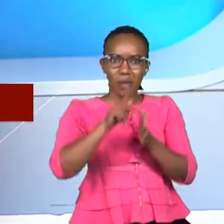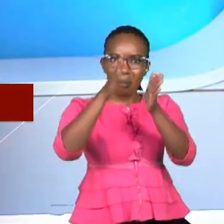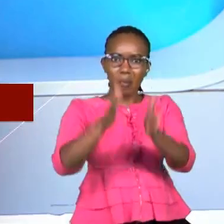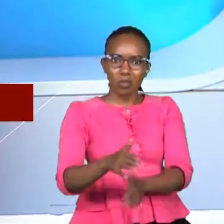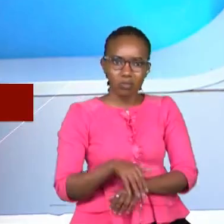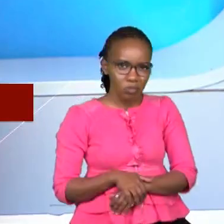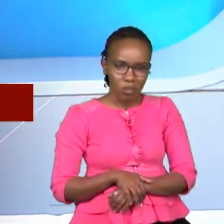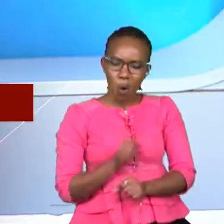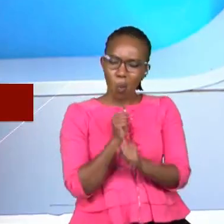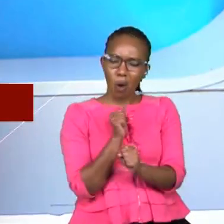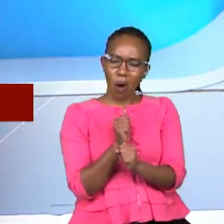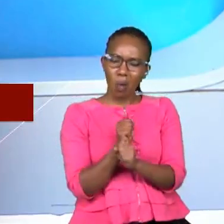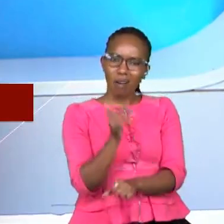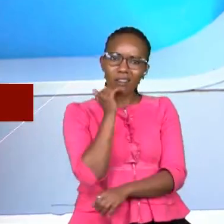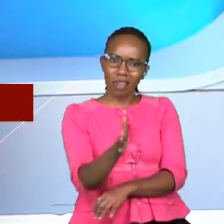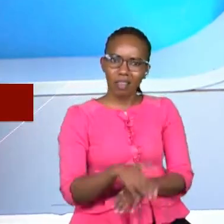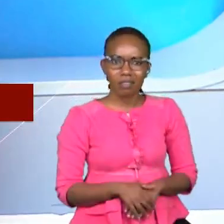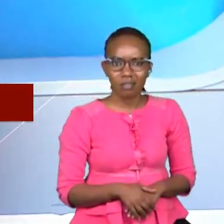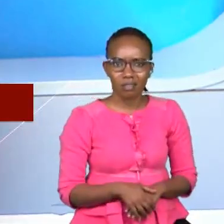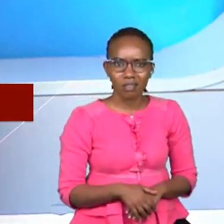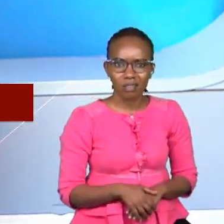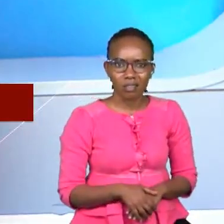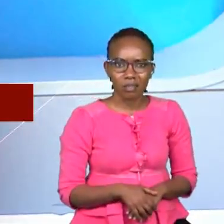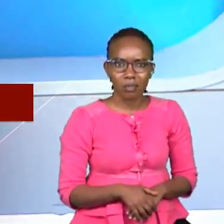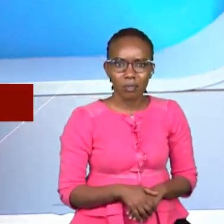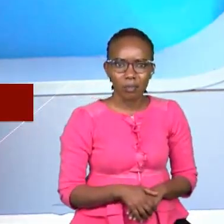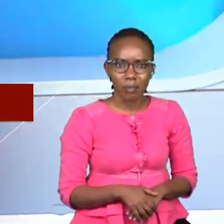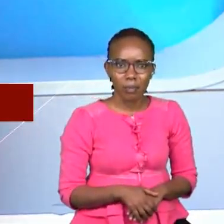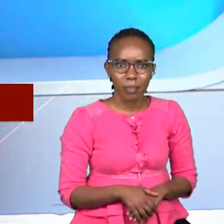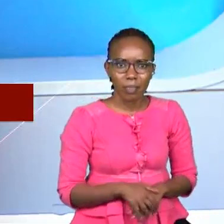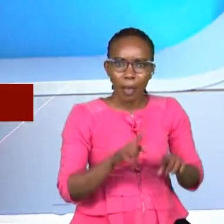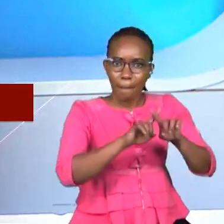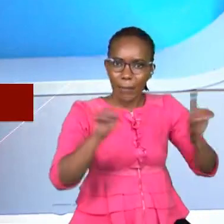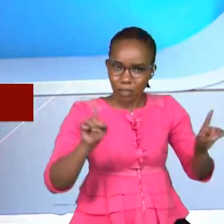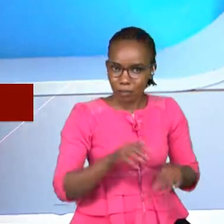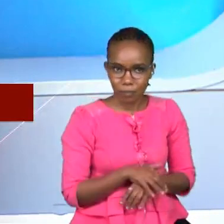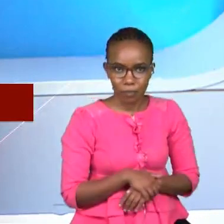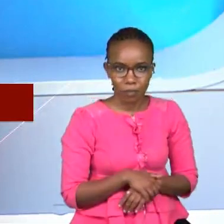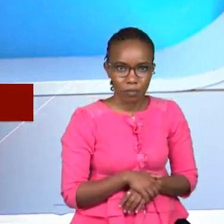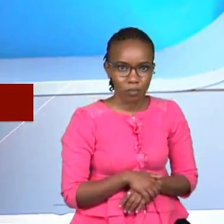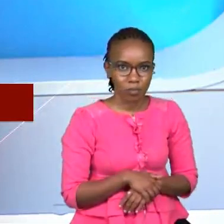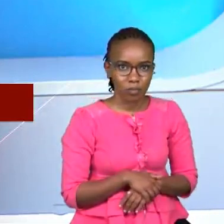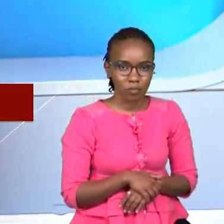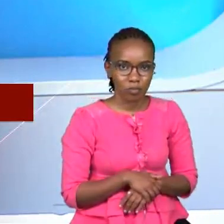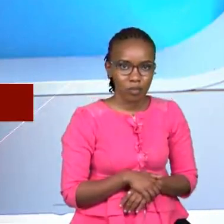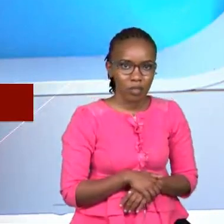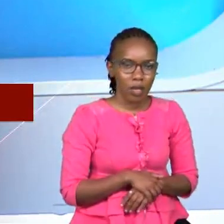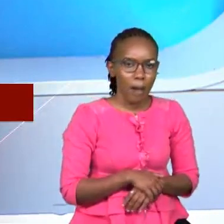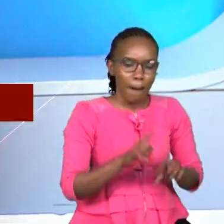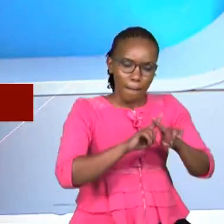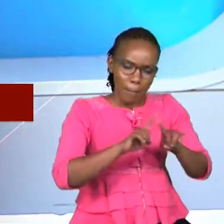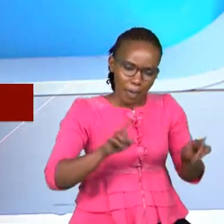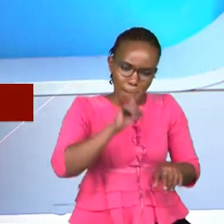office which he's not executing what he's paid for, and that I maintain. True. However, we must run away from this